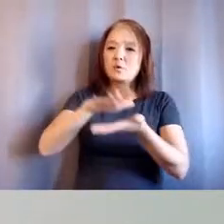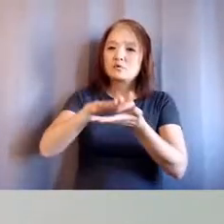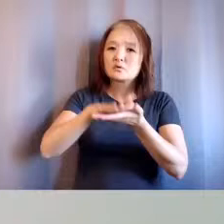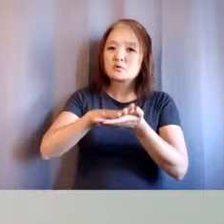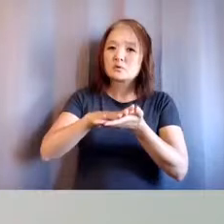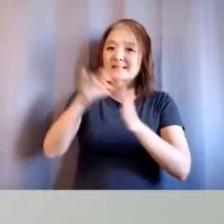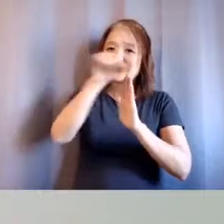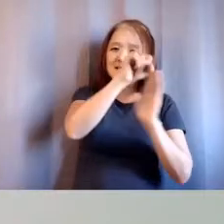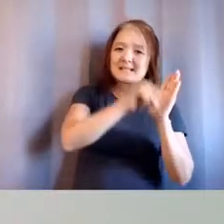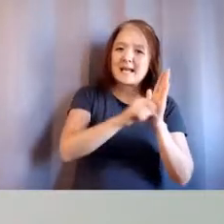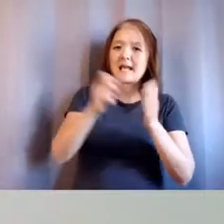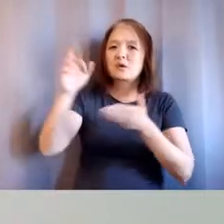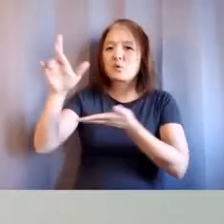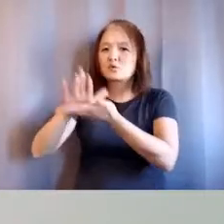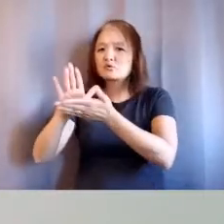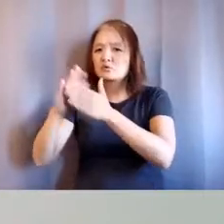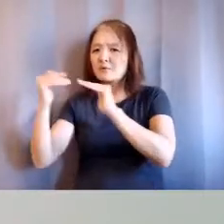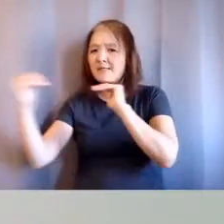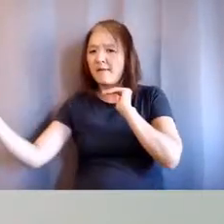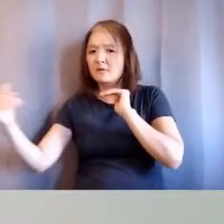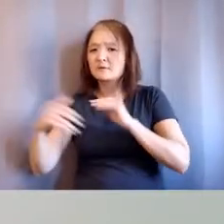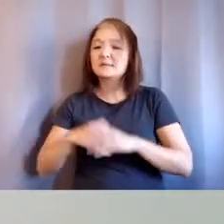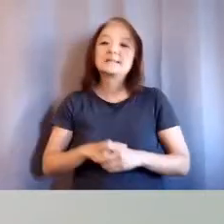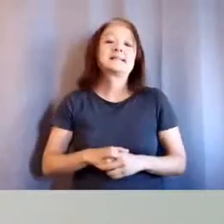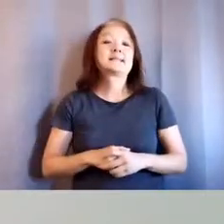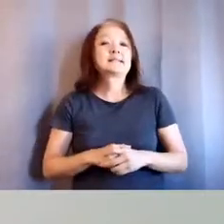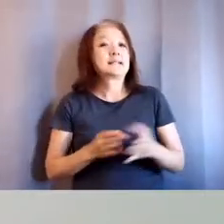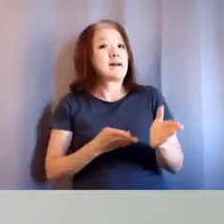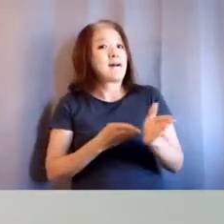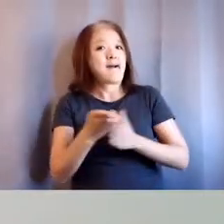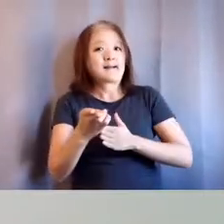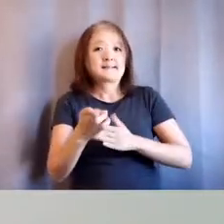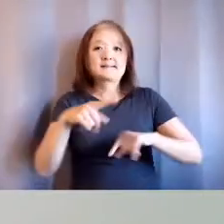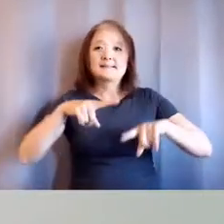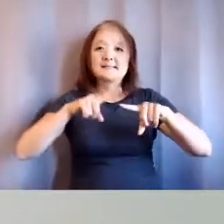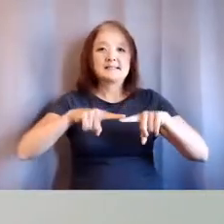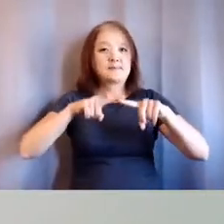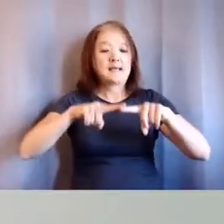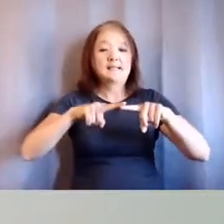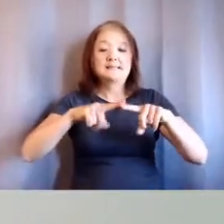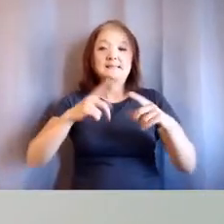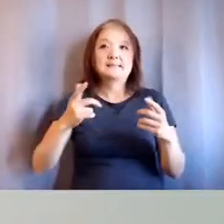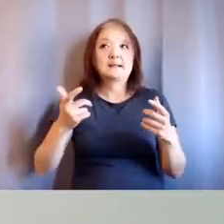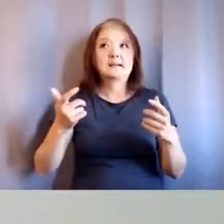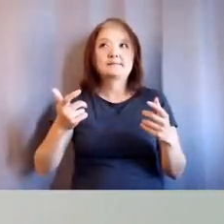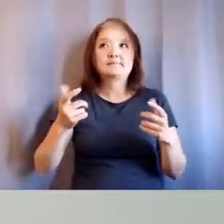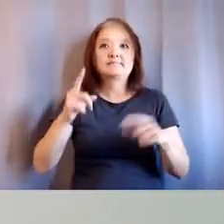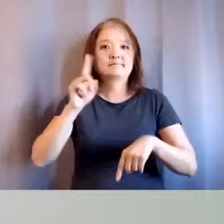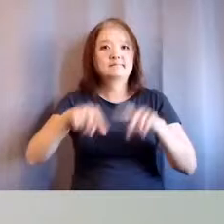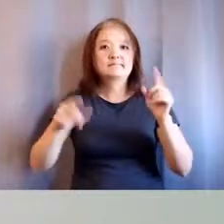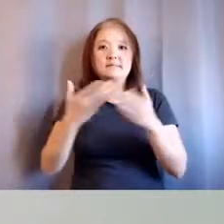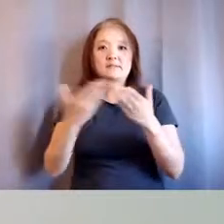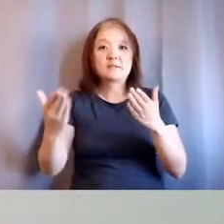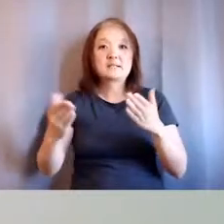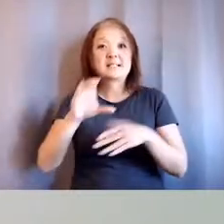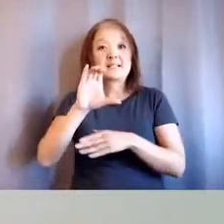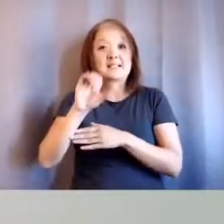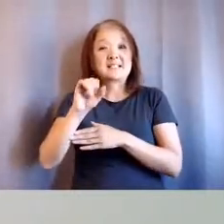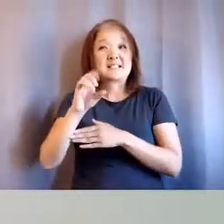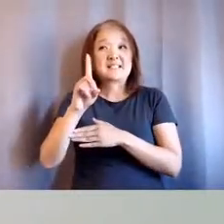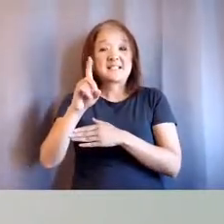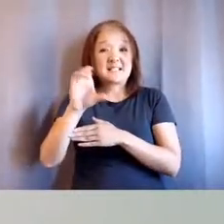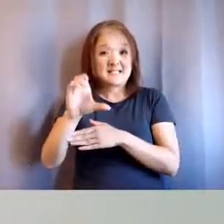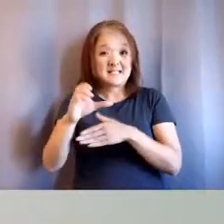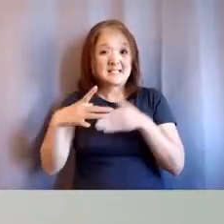or the school level? So quite honestly, a lot of that is dependent on a number of things. One is the CDC guidance, two